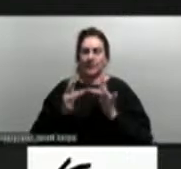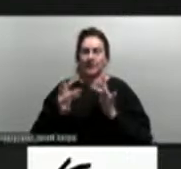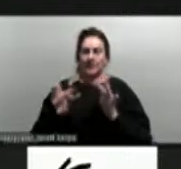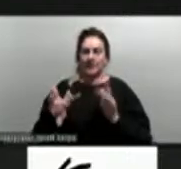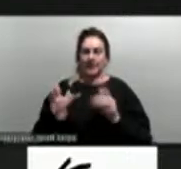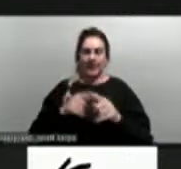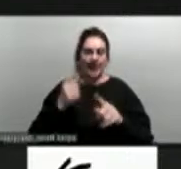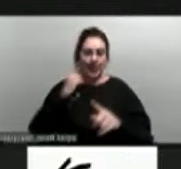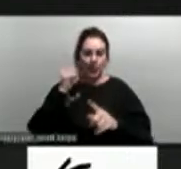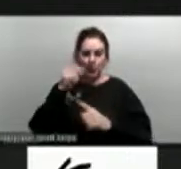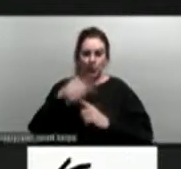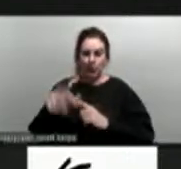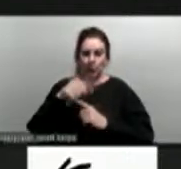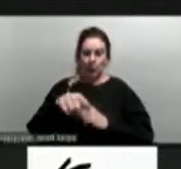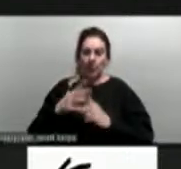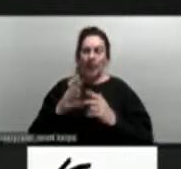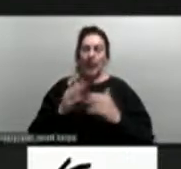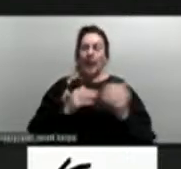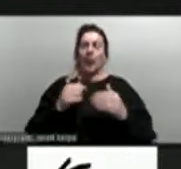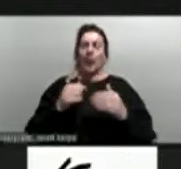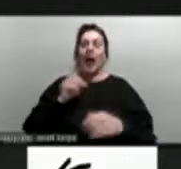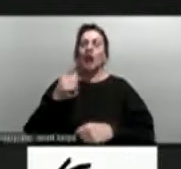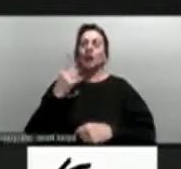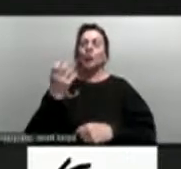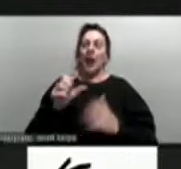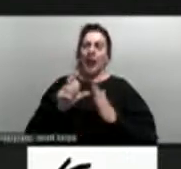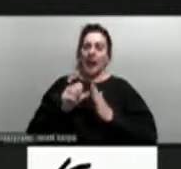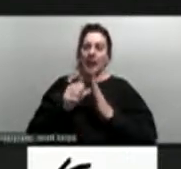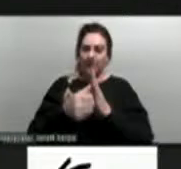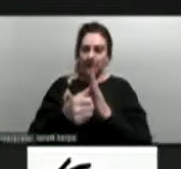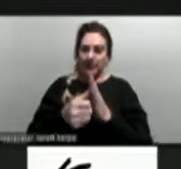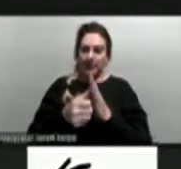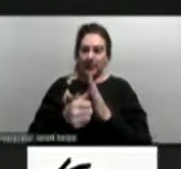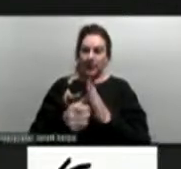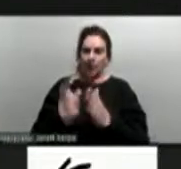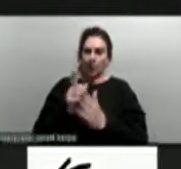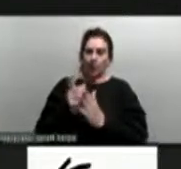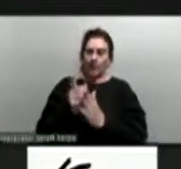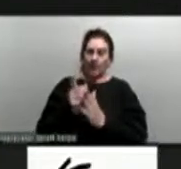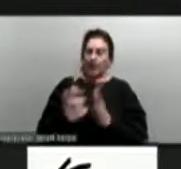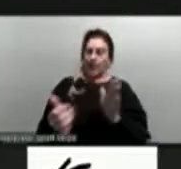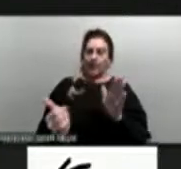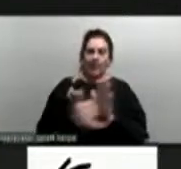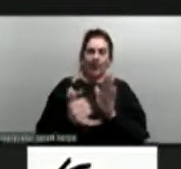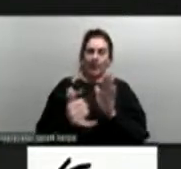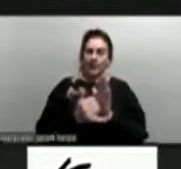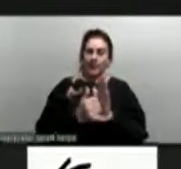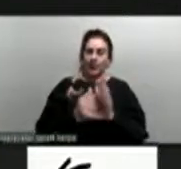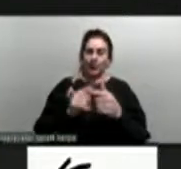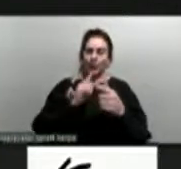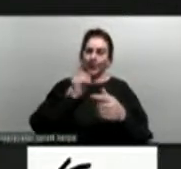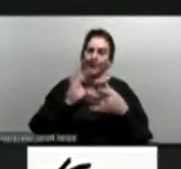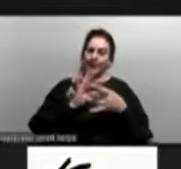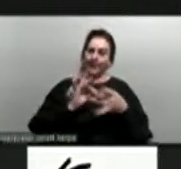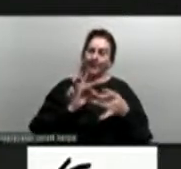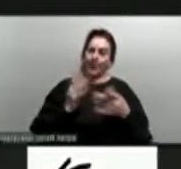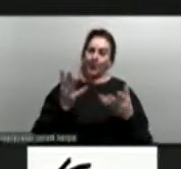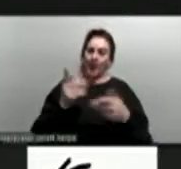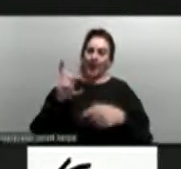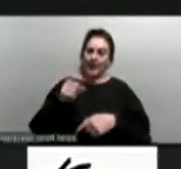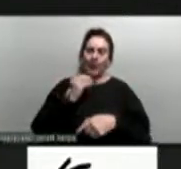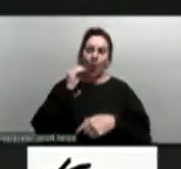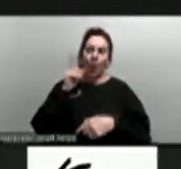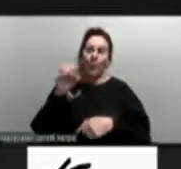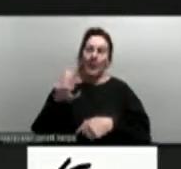you. I just want to emphasize that 1 minute is impossible to do justice to the needs of homeless women and